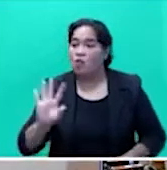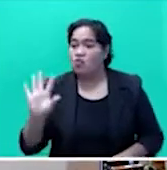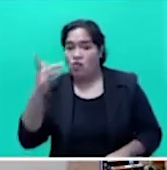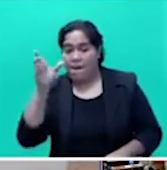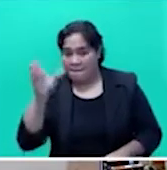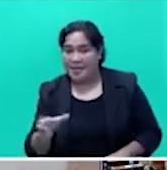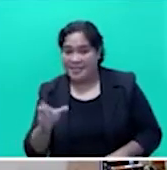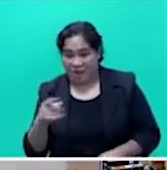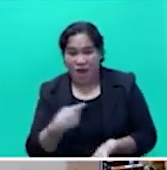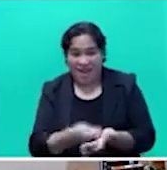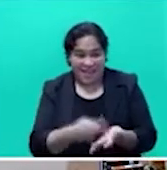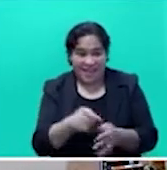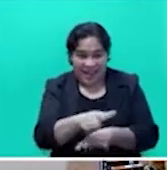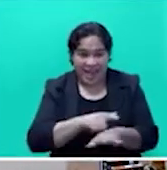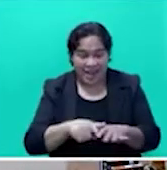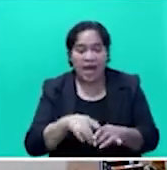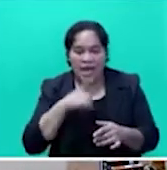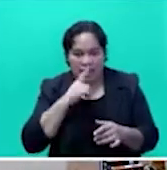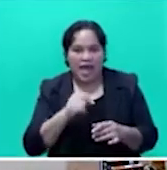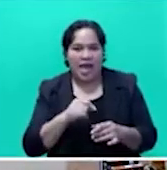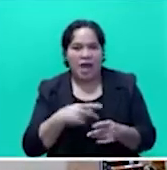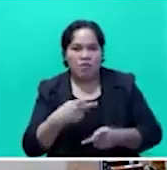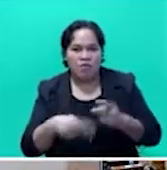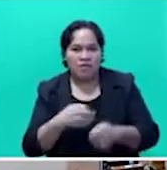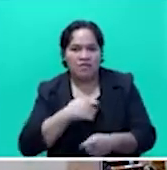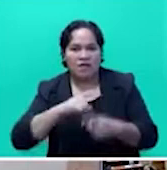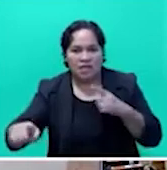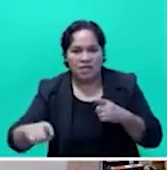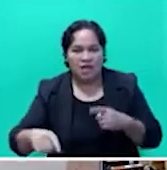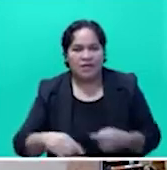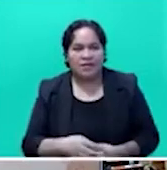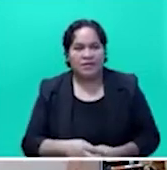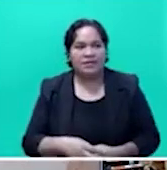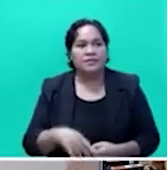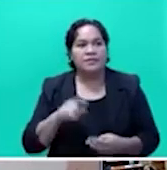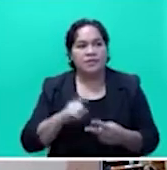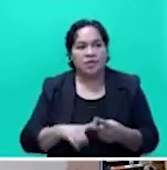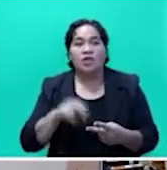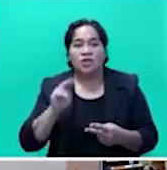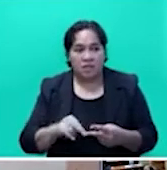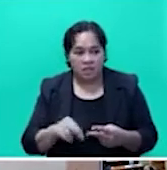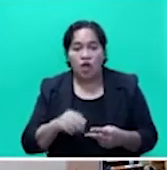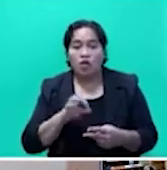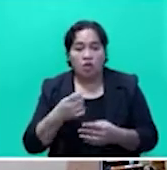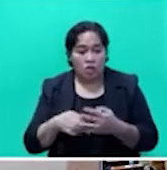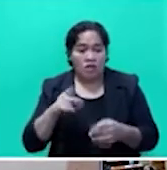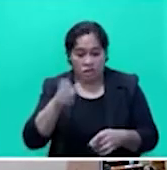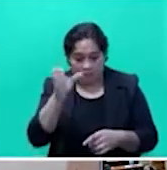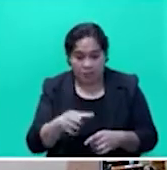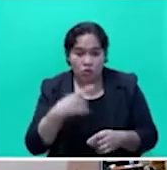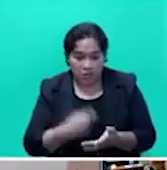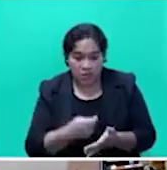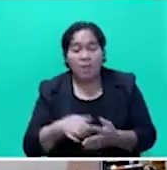is able to get a mortgage faster, it might lead to construction, lead to jobs, lead to people getting returns, not only for the person that is leasing the